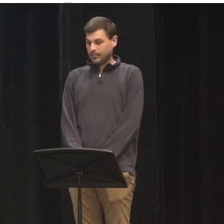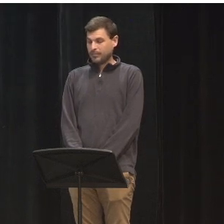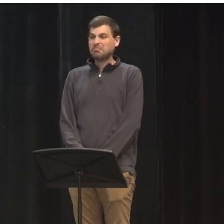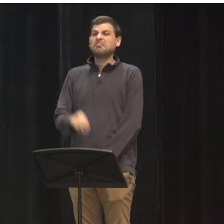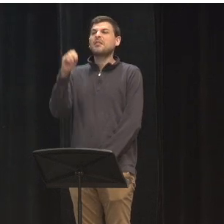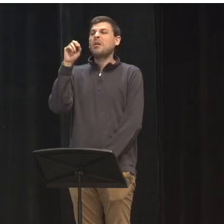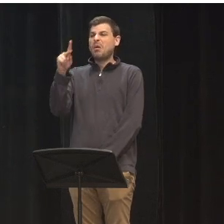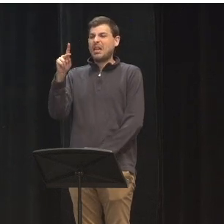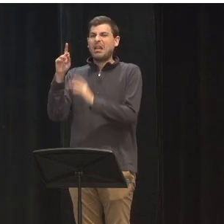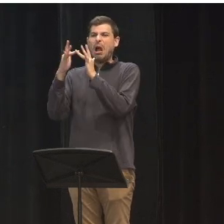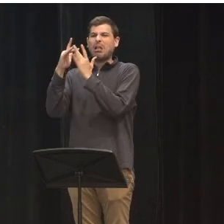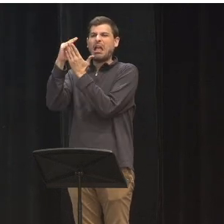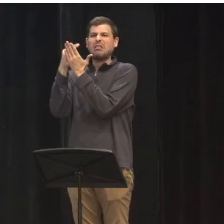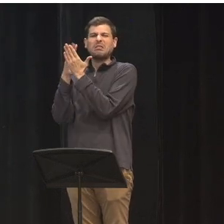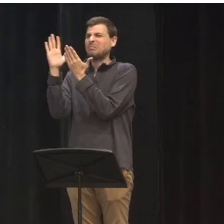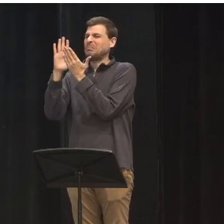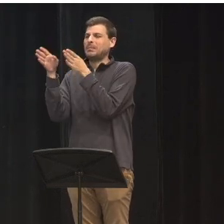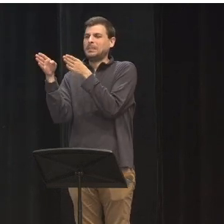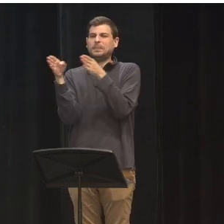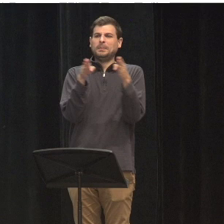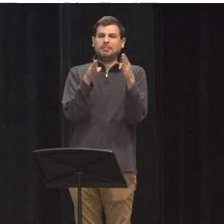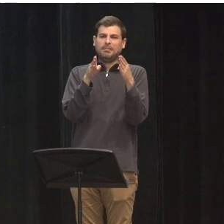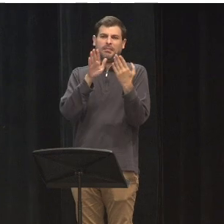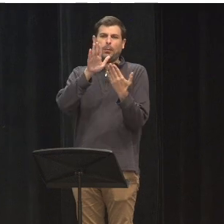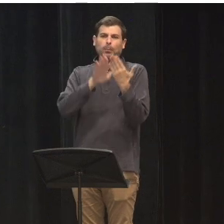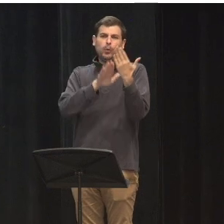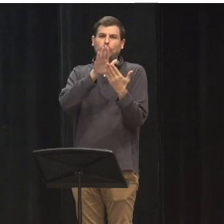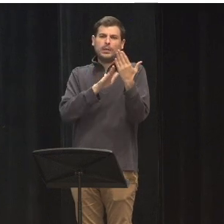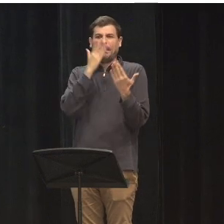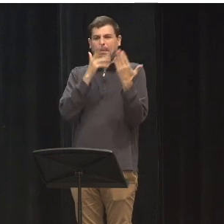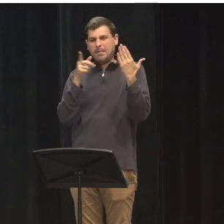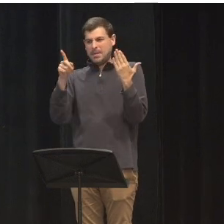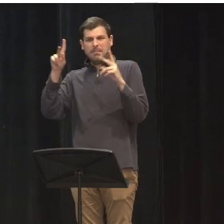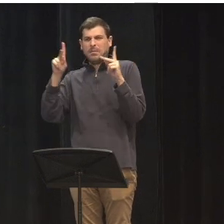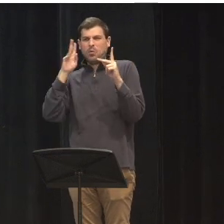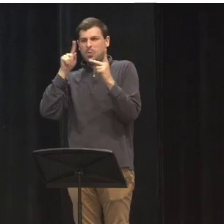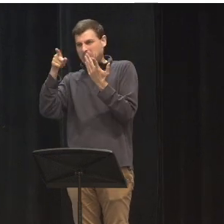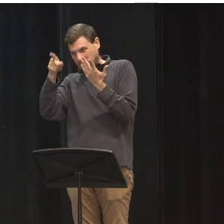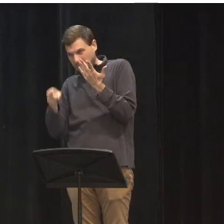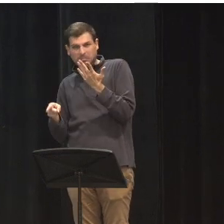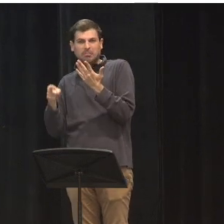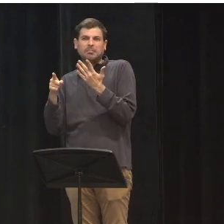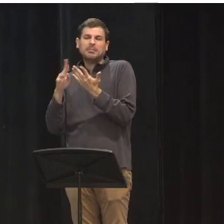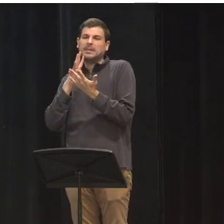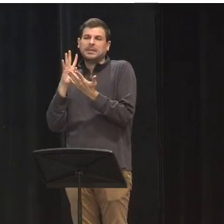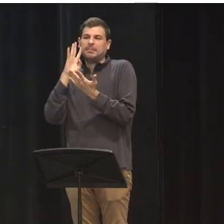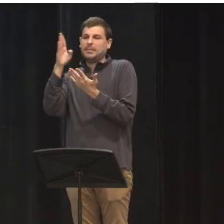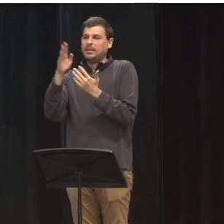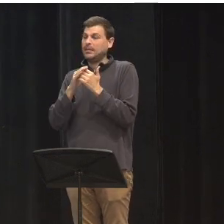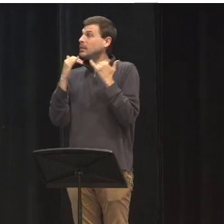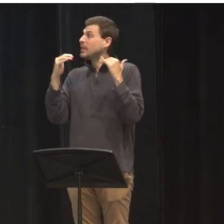Okay, we'll switch back to in person. See if some of our friends online decide they would like to speak. Ting